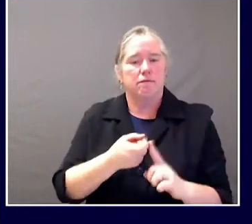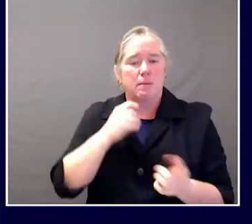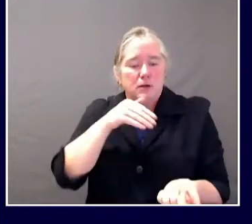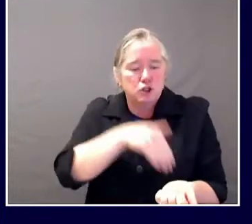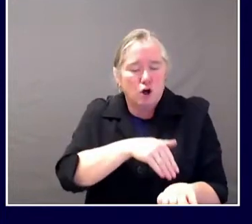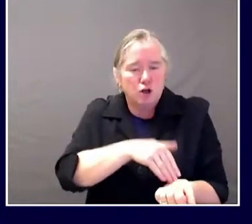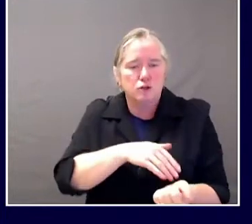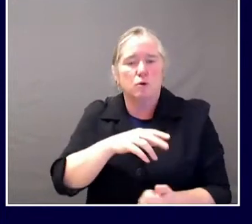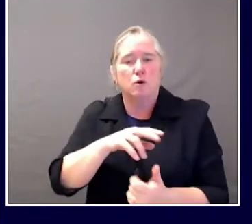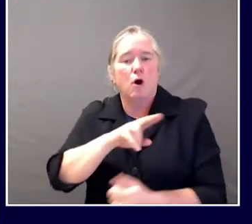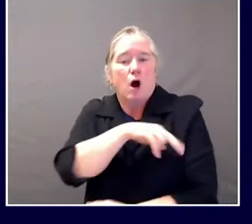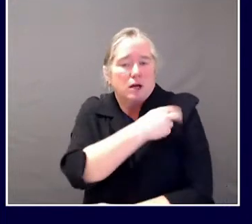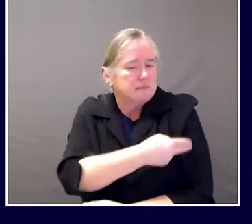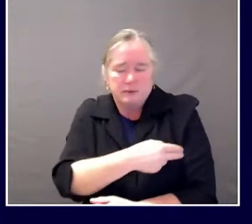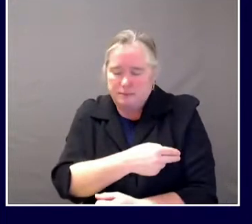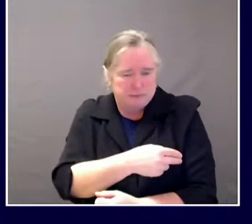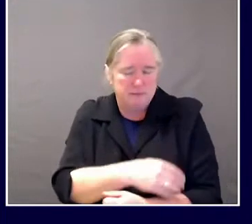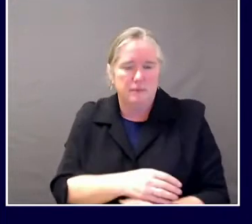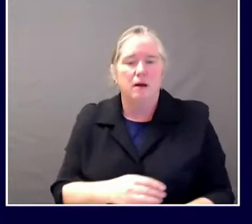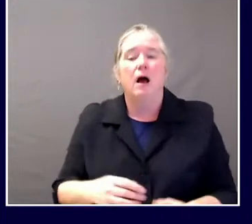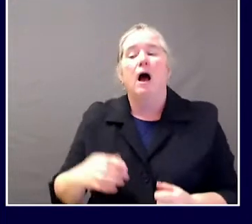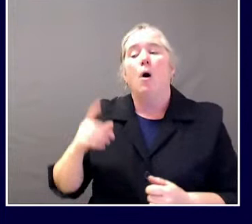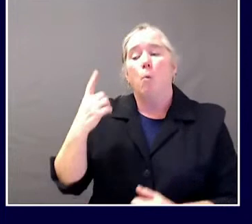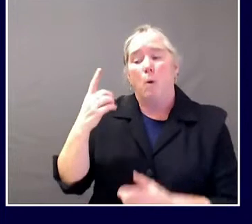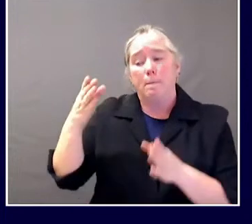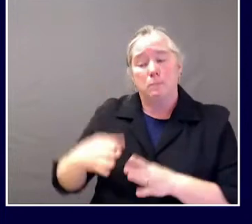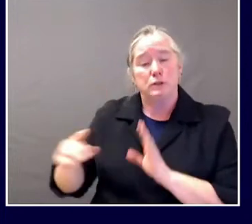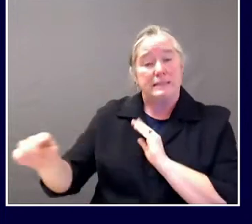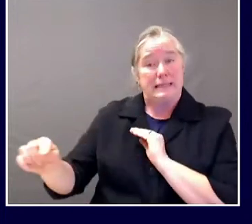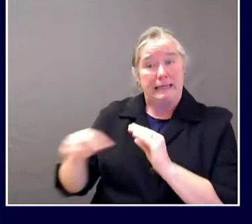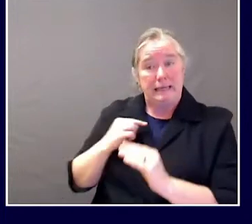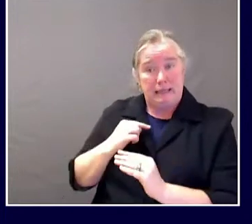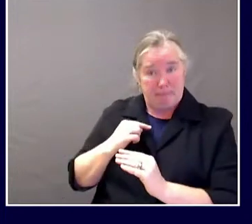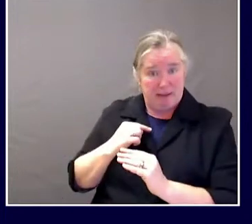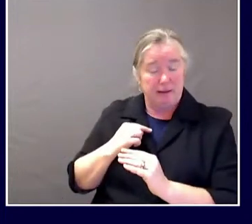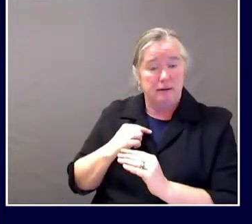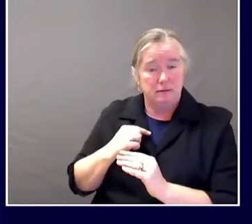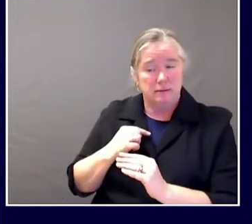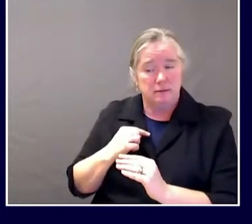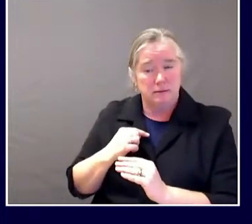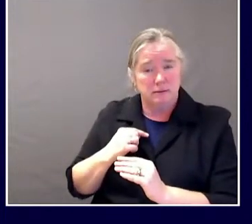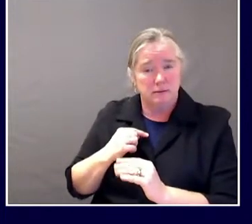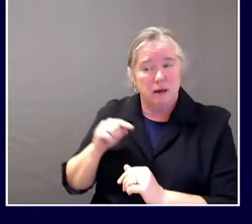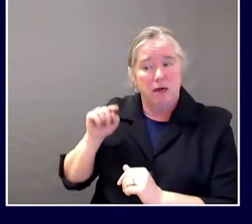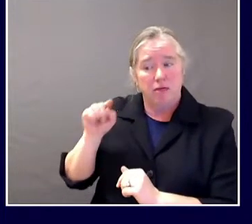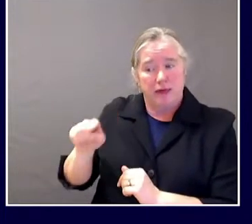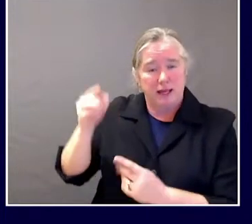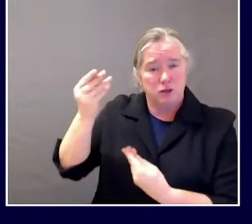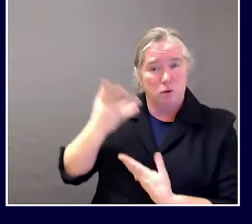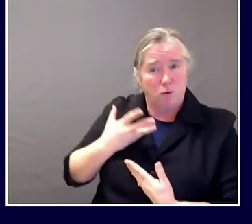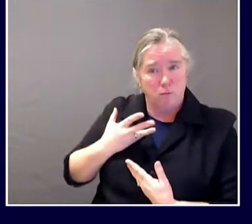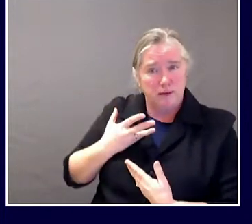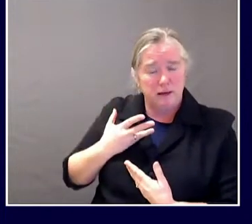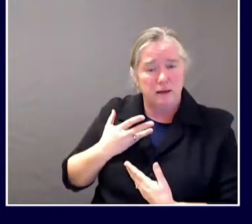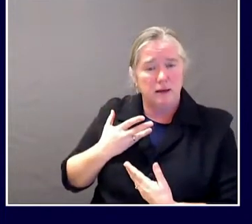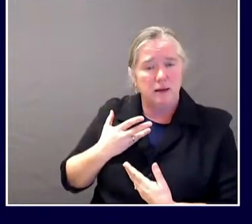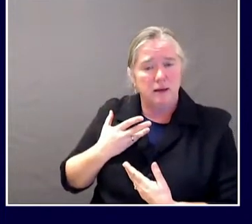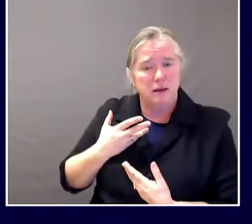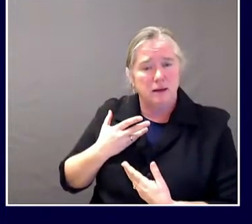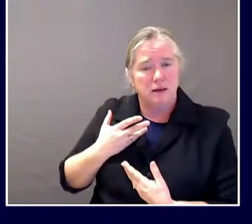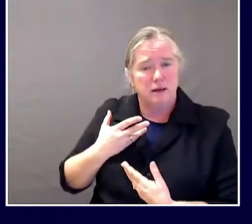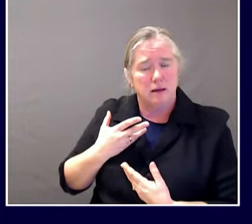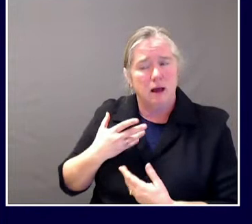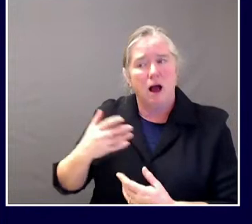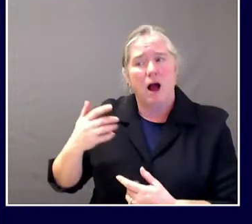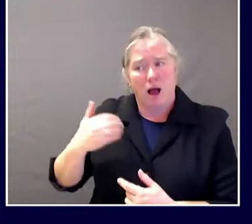system. I have received an email from one individual, I believe, who reported that they thought they had gotten COVID